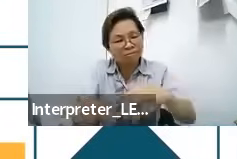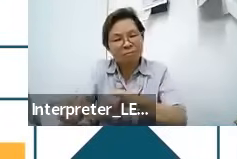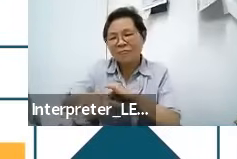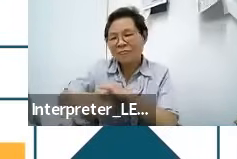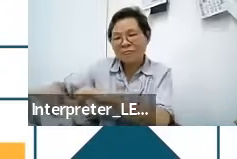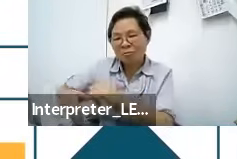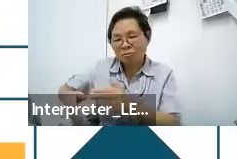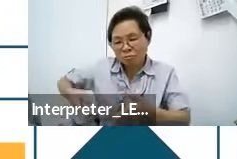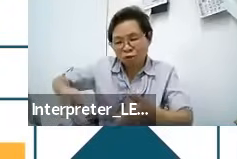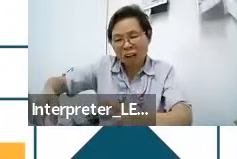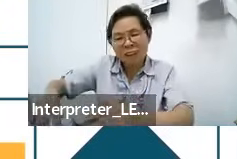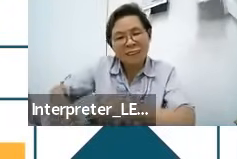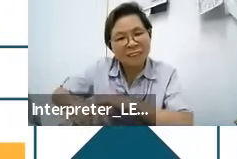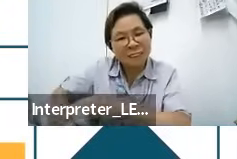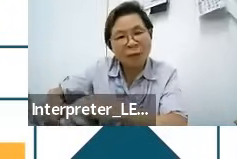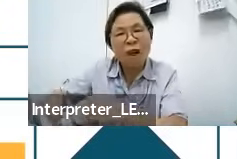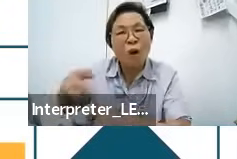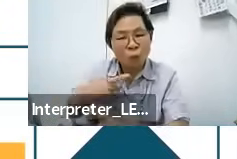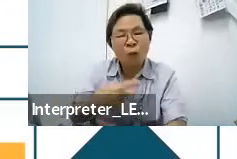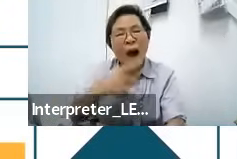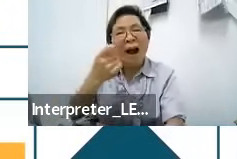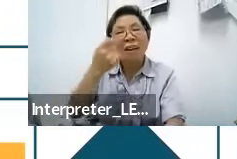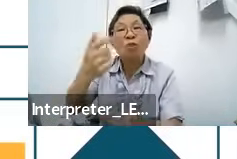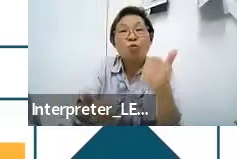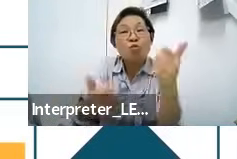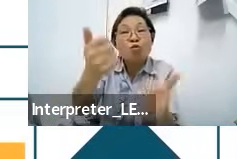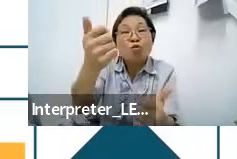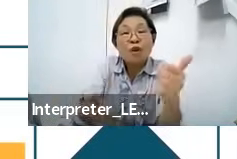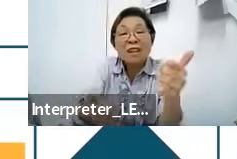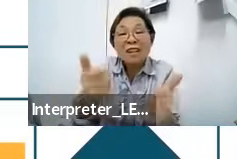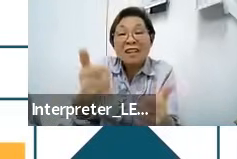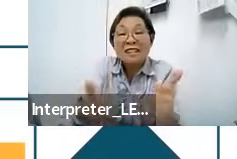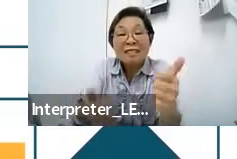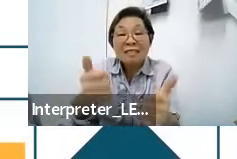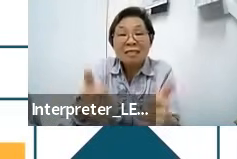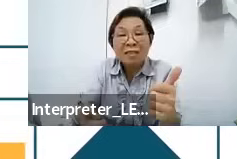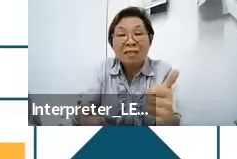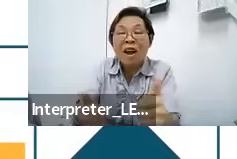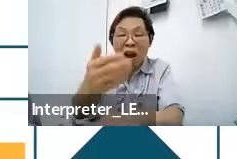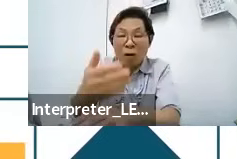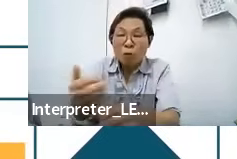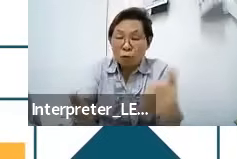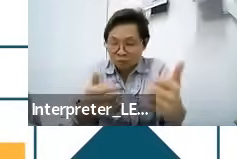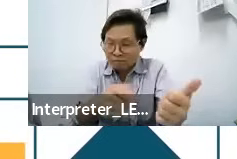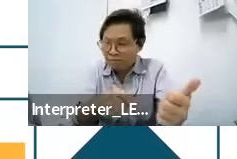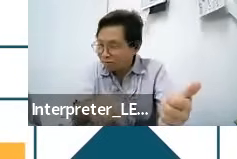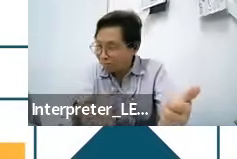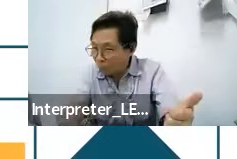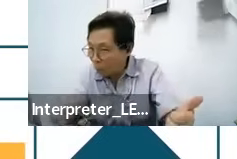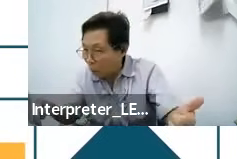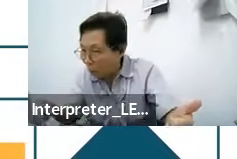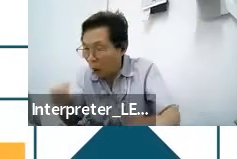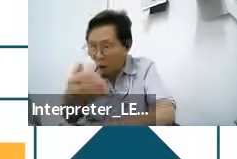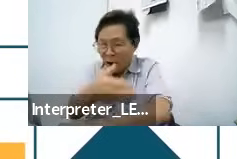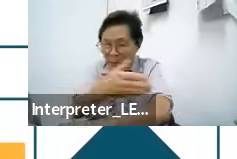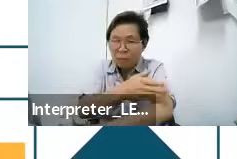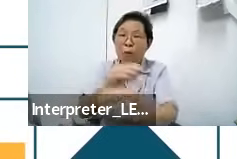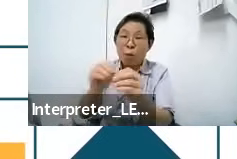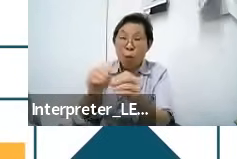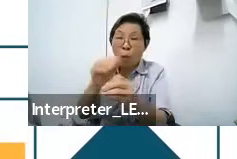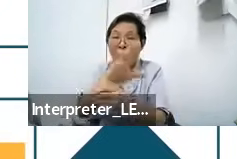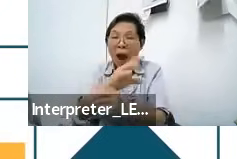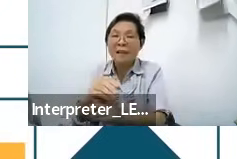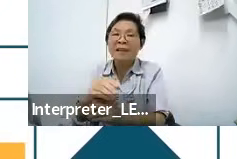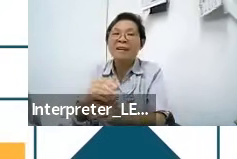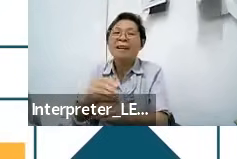understand that which part we will improve more, or which part we will keep the